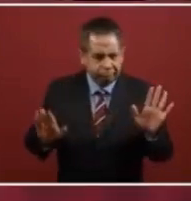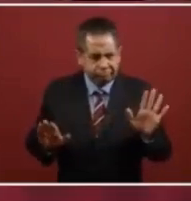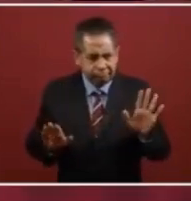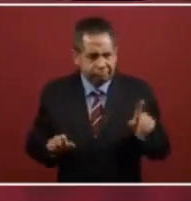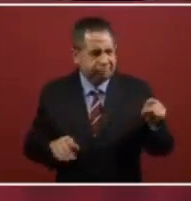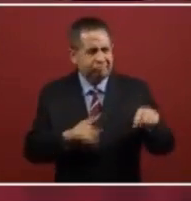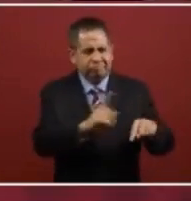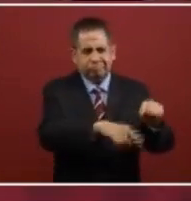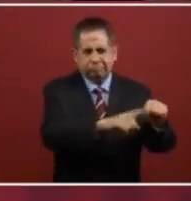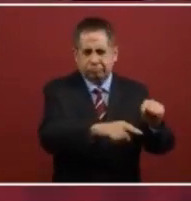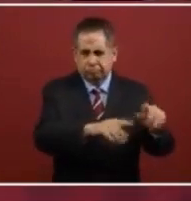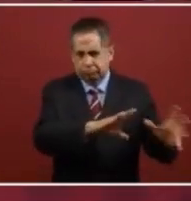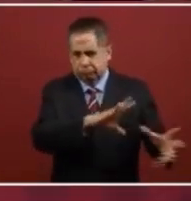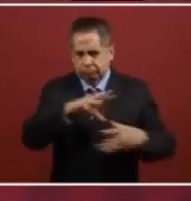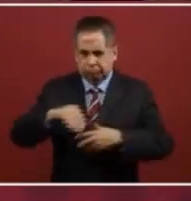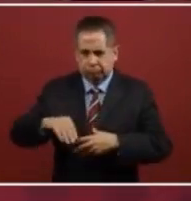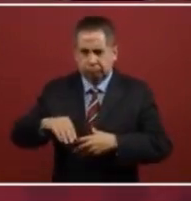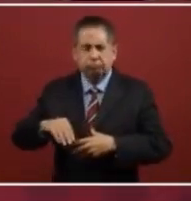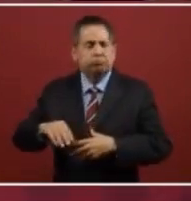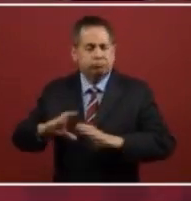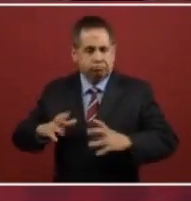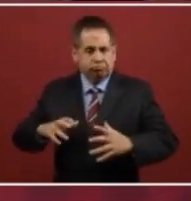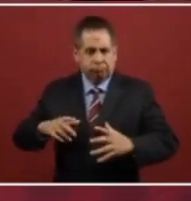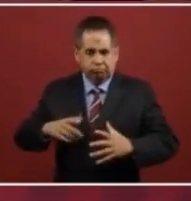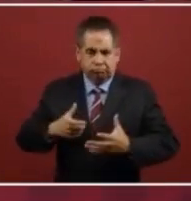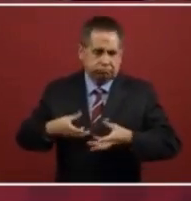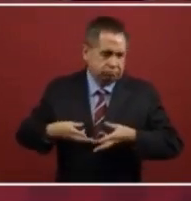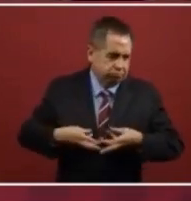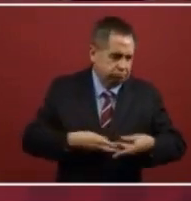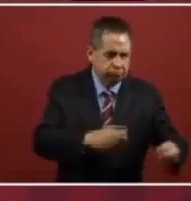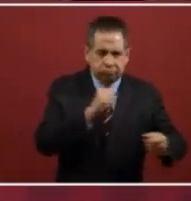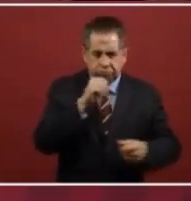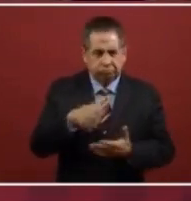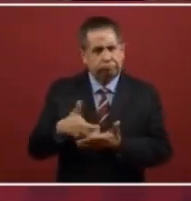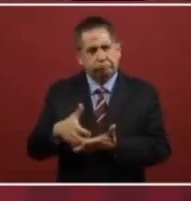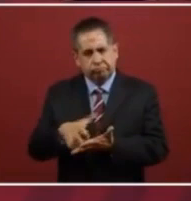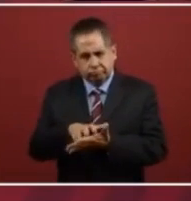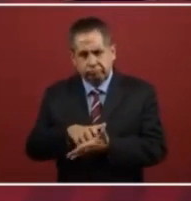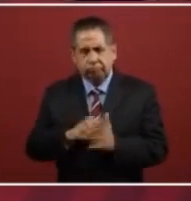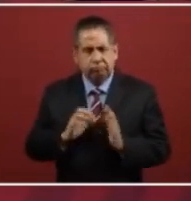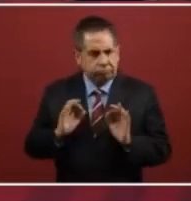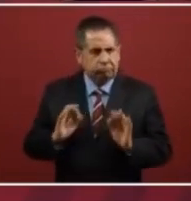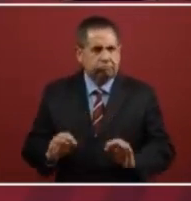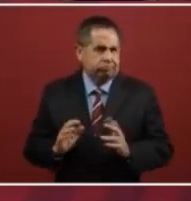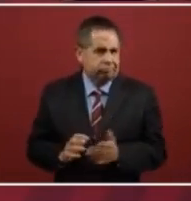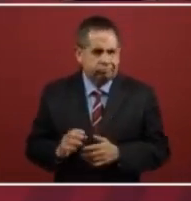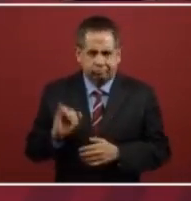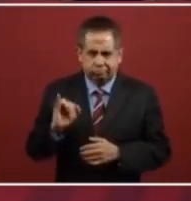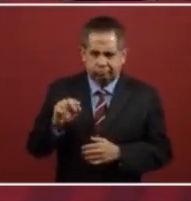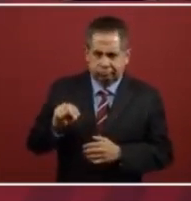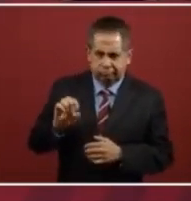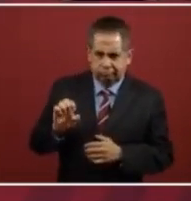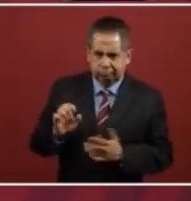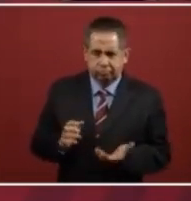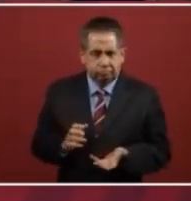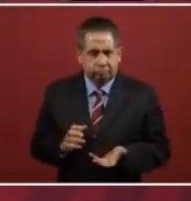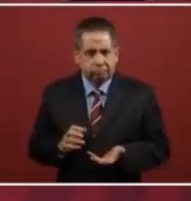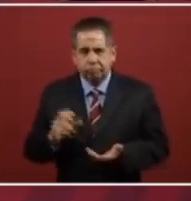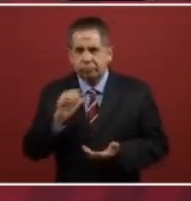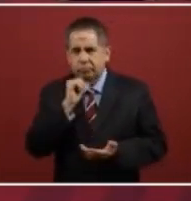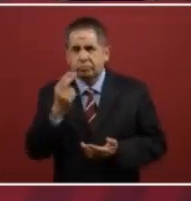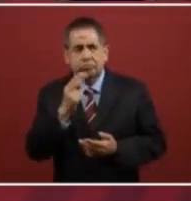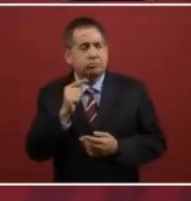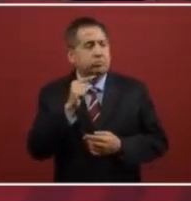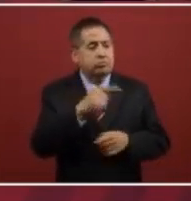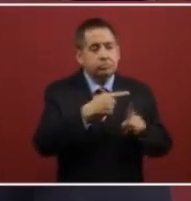of acuerdo a para group que haya that would austeridad, no seguir to do the voting, or gastando that